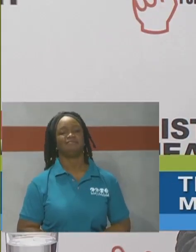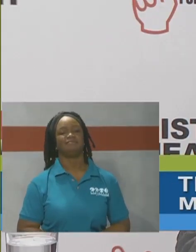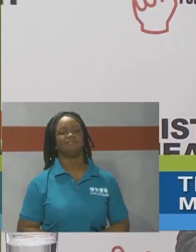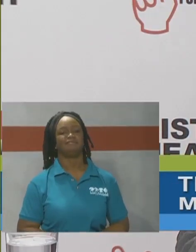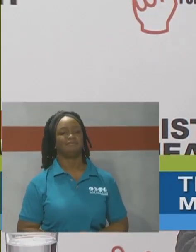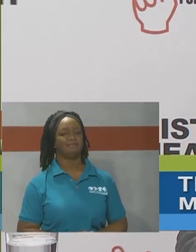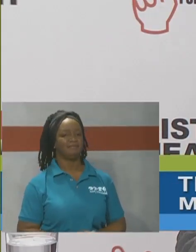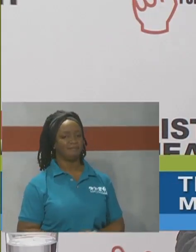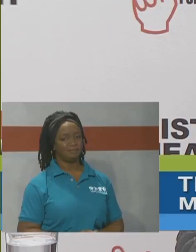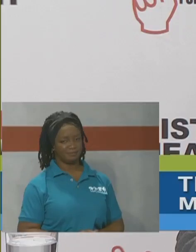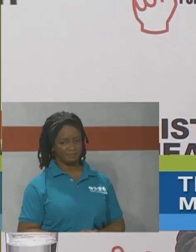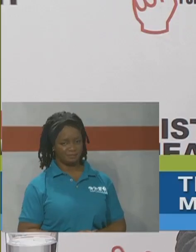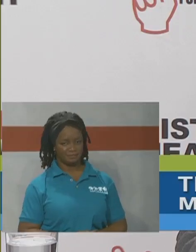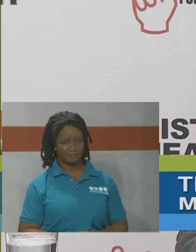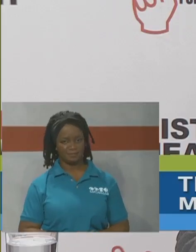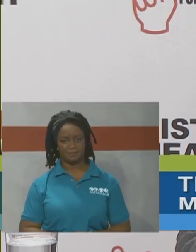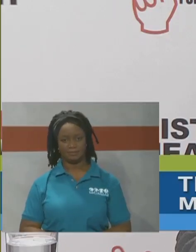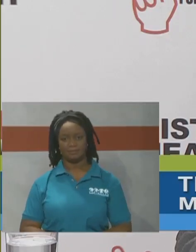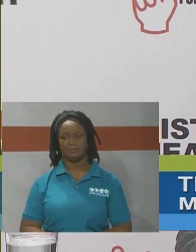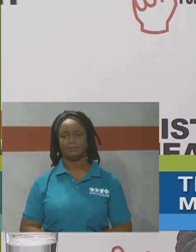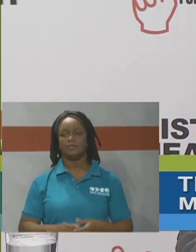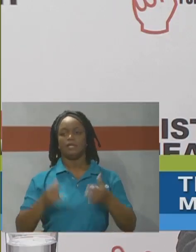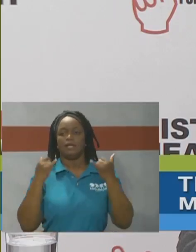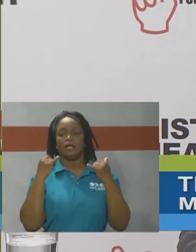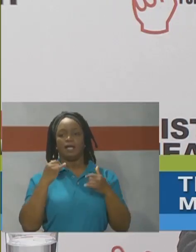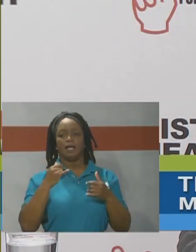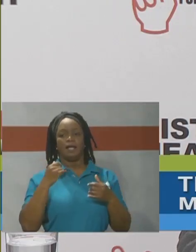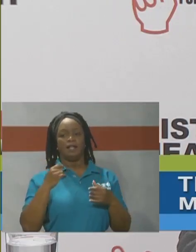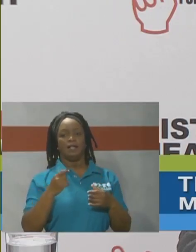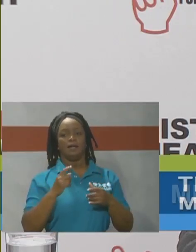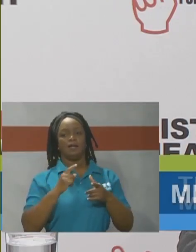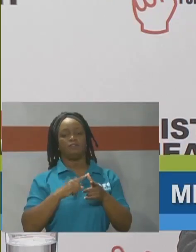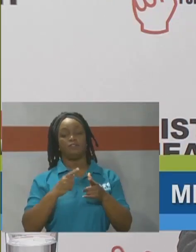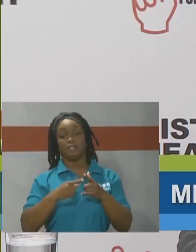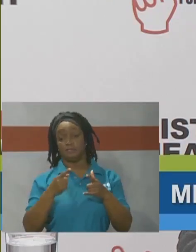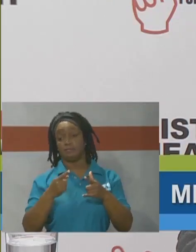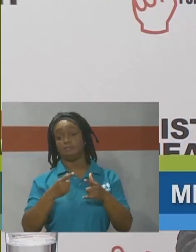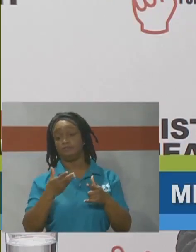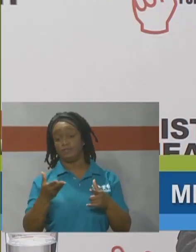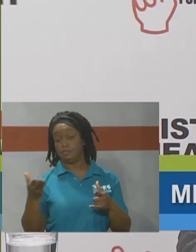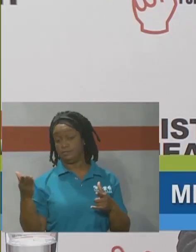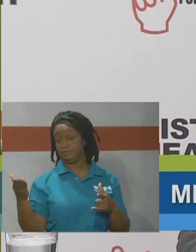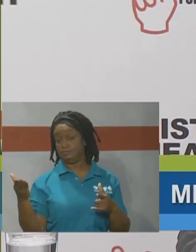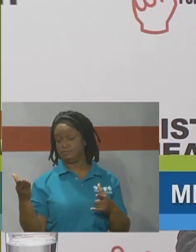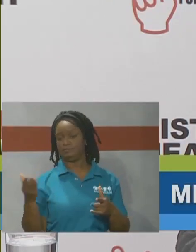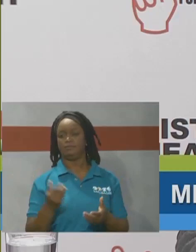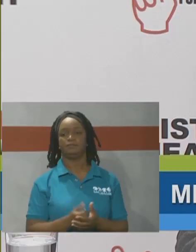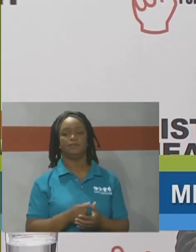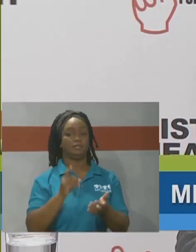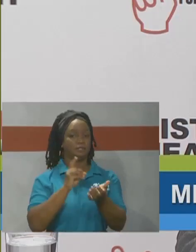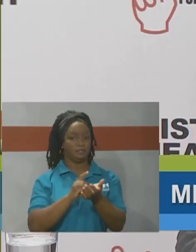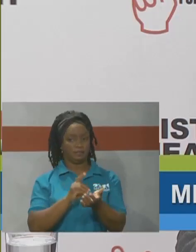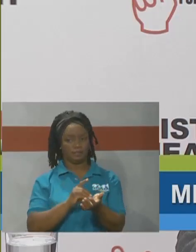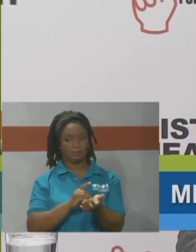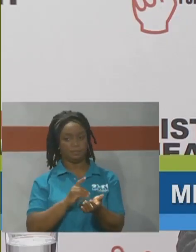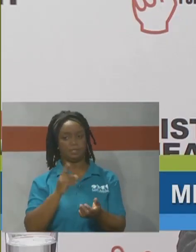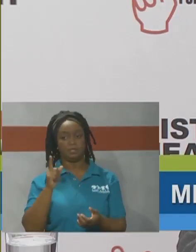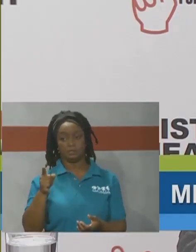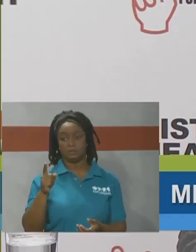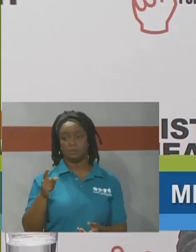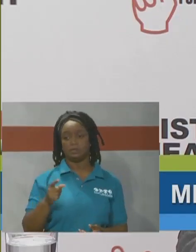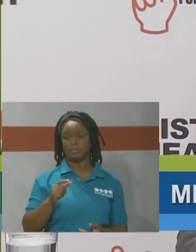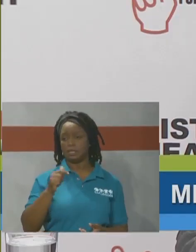big takeaway for me are two things. One, the dedication of Dr. Ronan Ramrup, yourself, Dr.